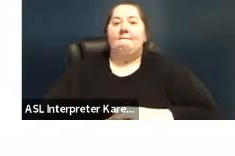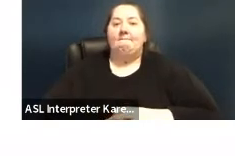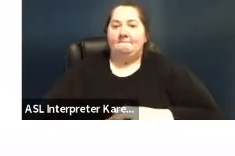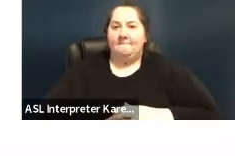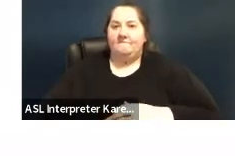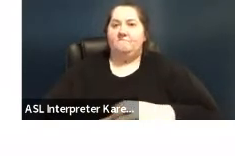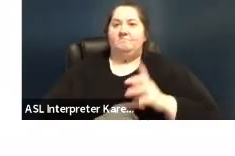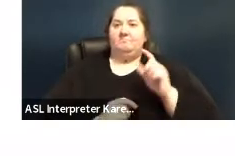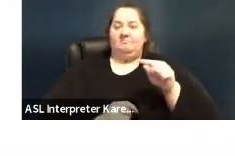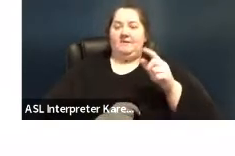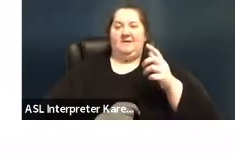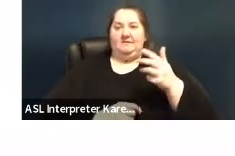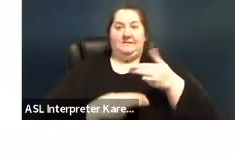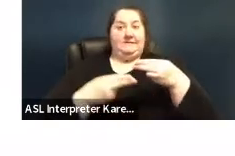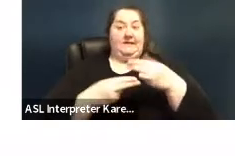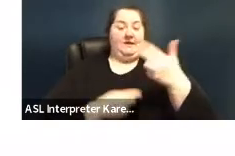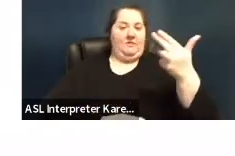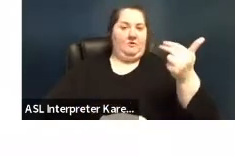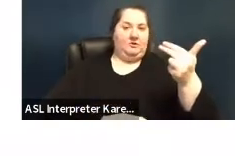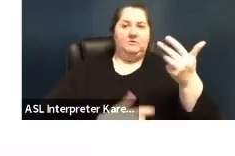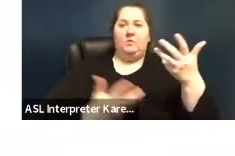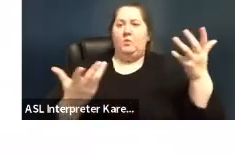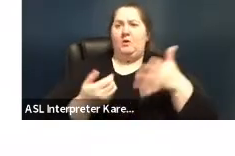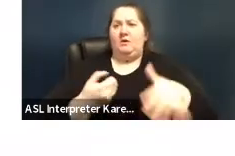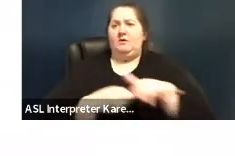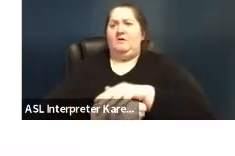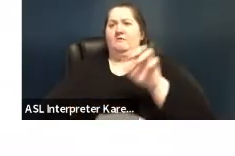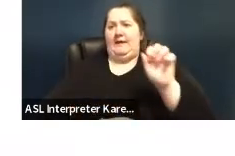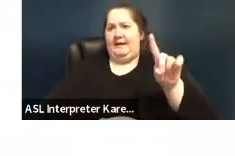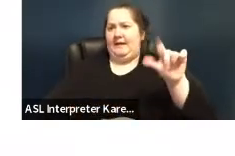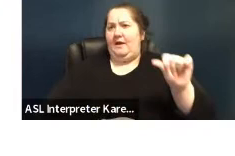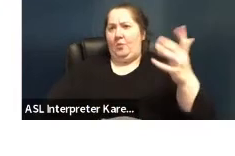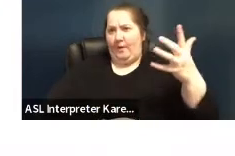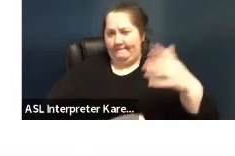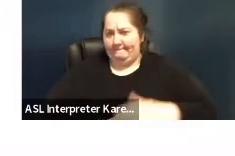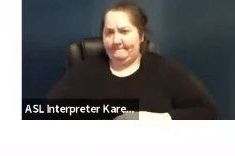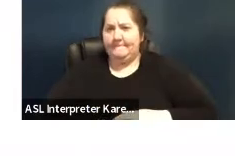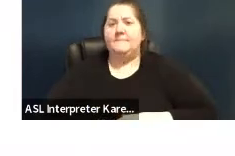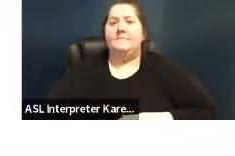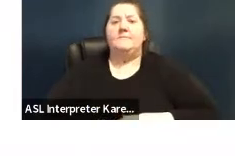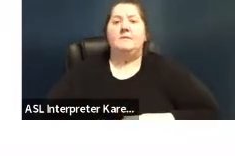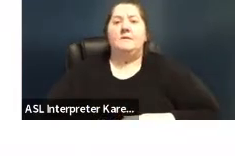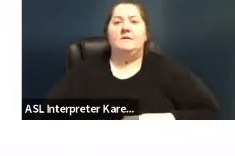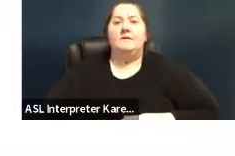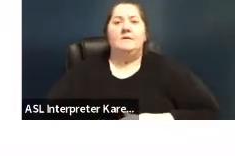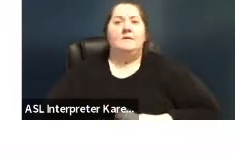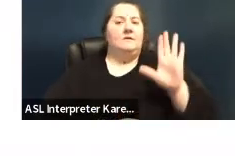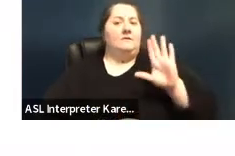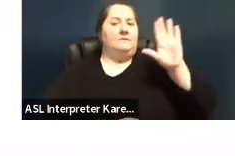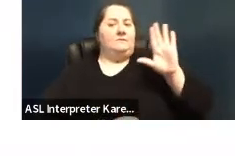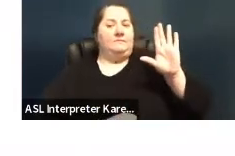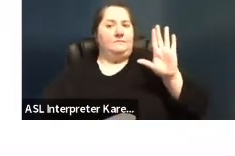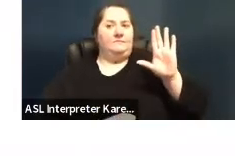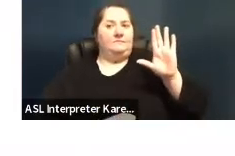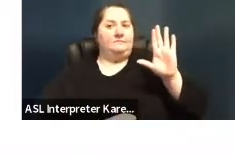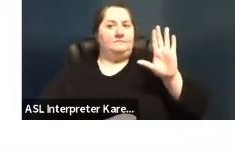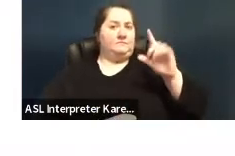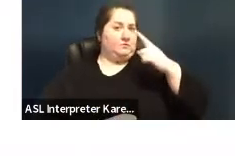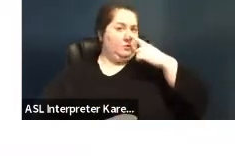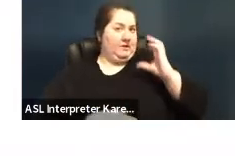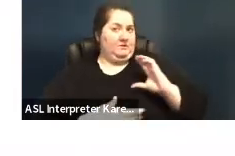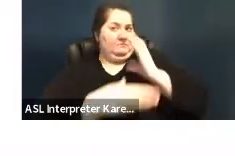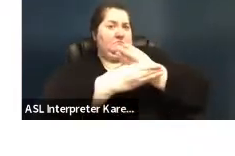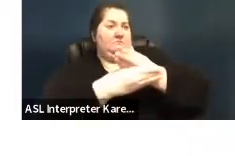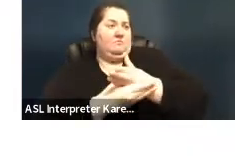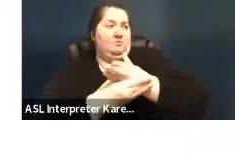slide 13, what is covered by the ADA. Hey, Nancy, may I interrupt you just